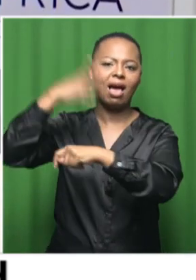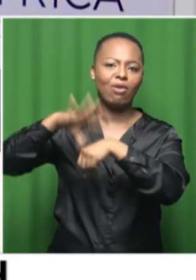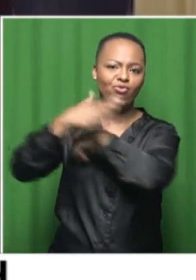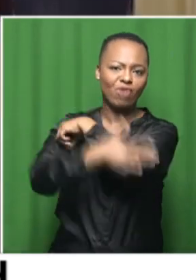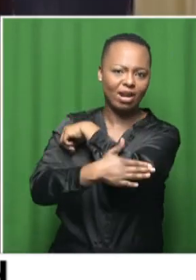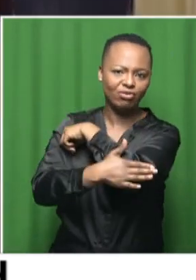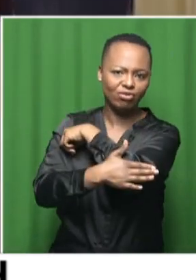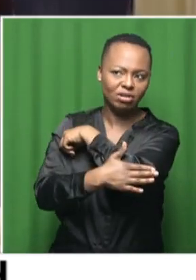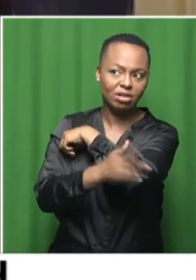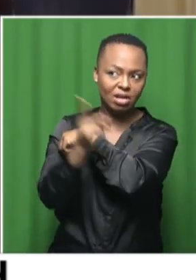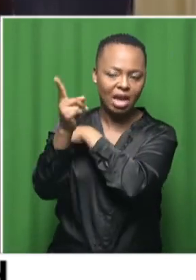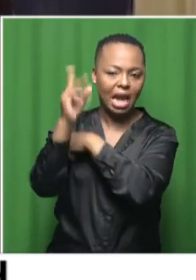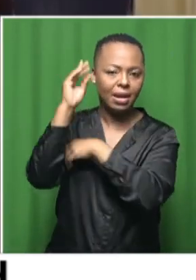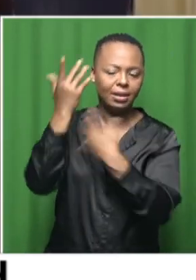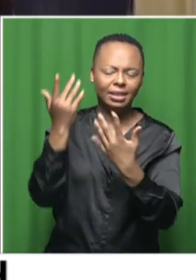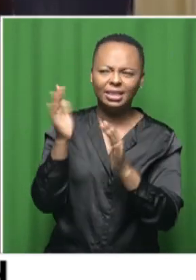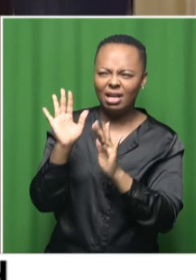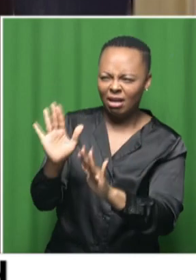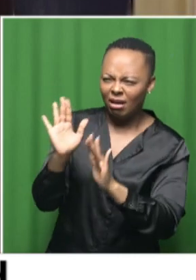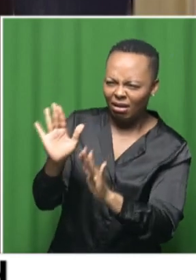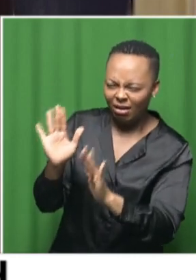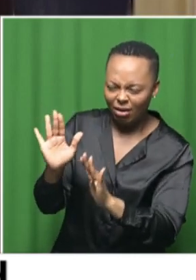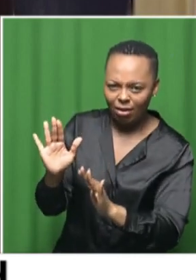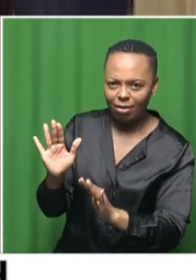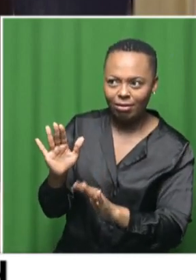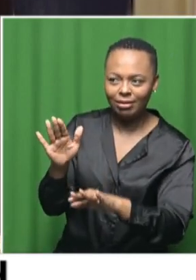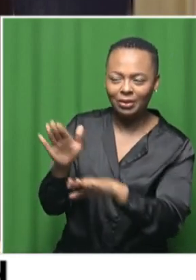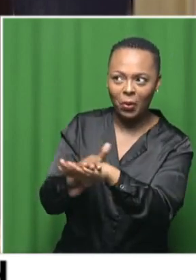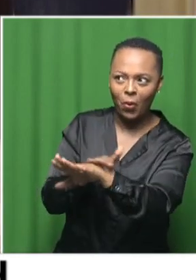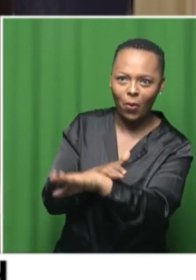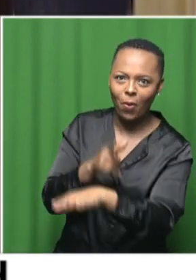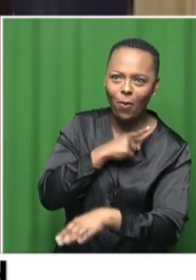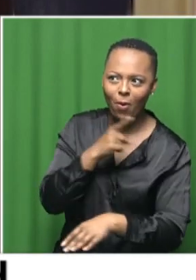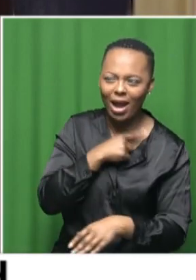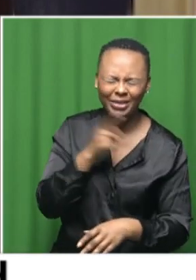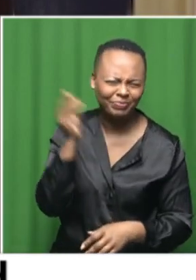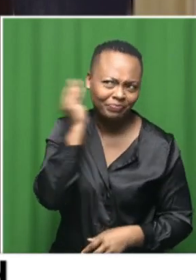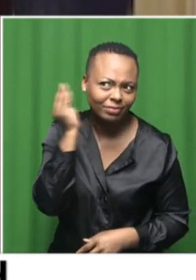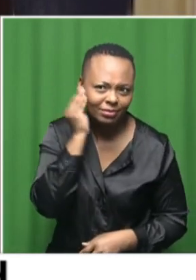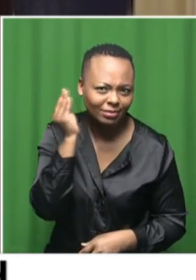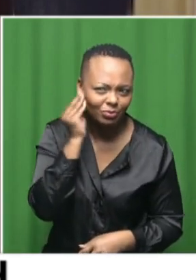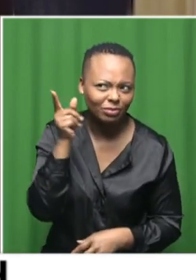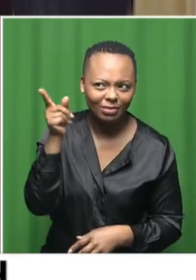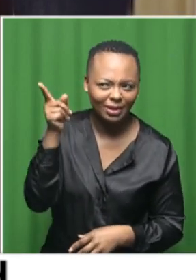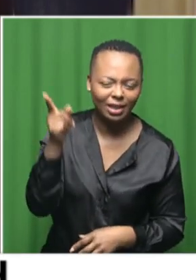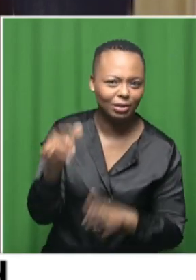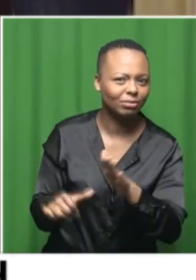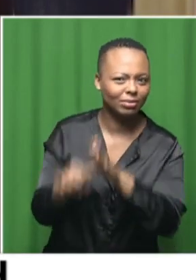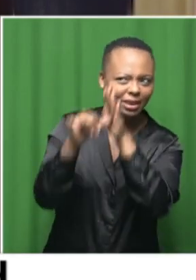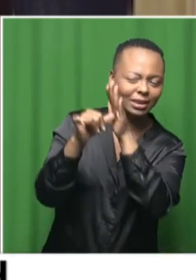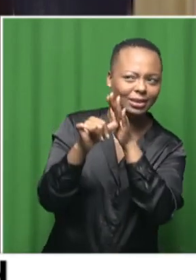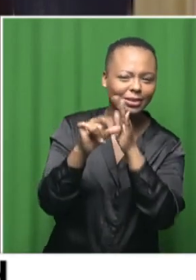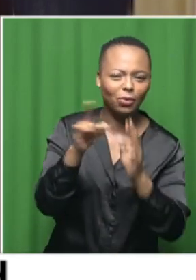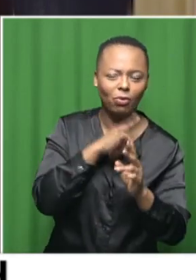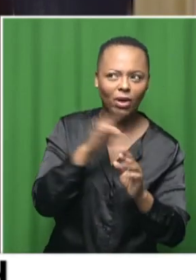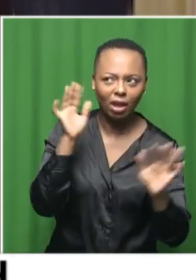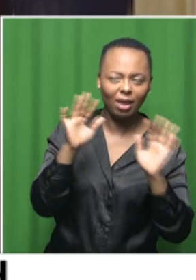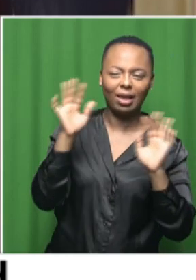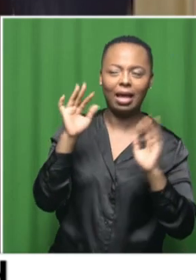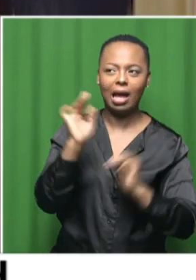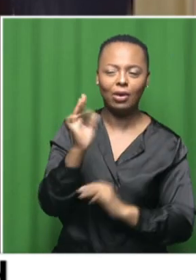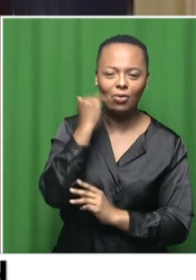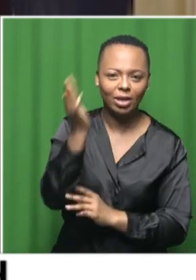I may interject, just slow down slightly, Dr. Ramokgopa, Yes, because we don't want to lose the viewers on this one. So, if you listen